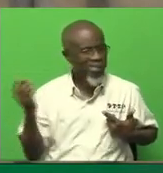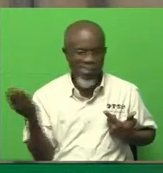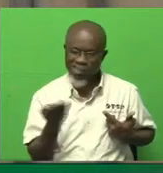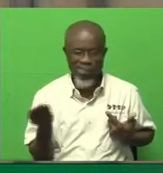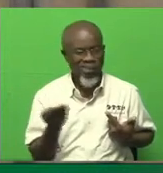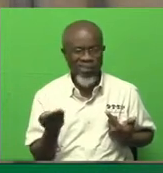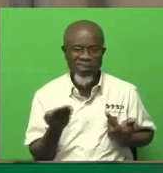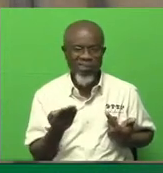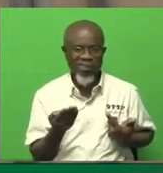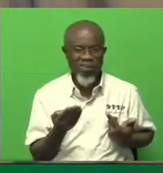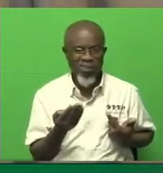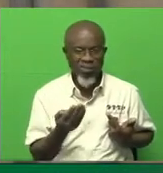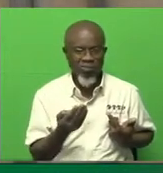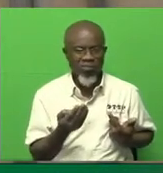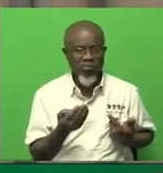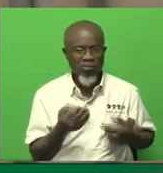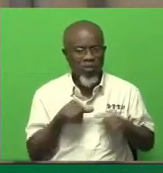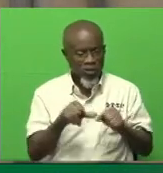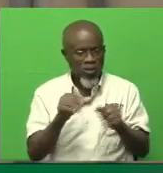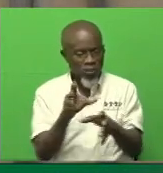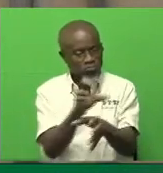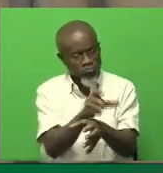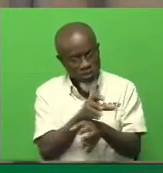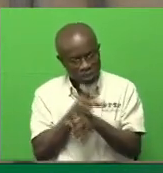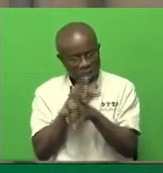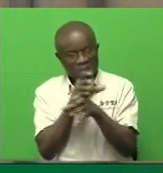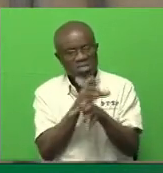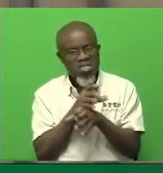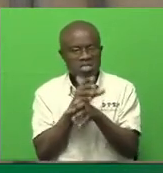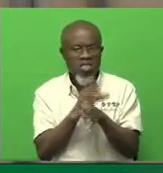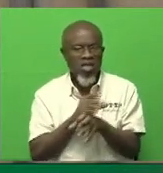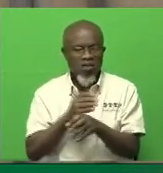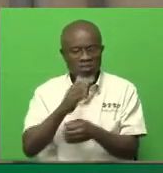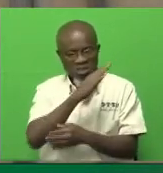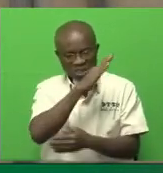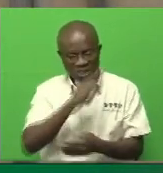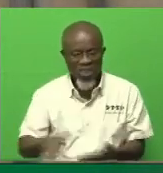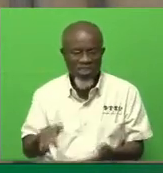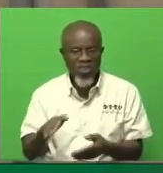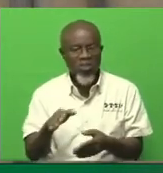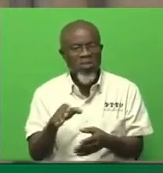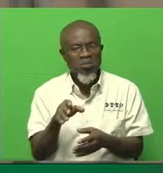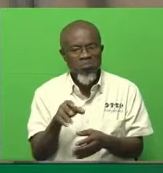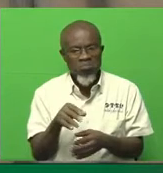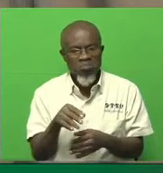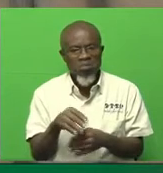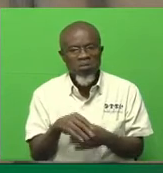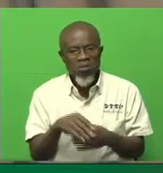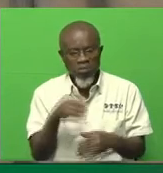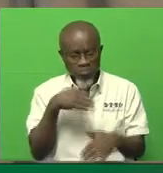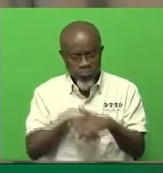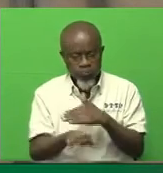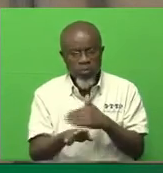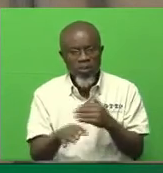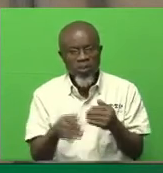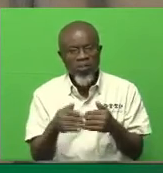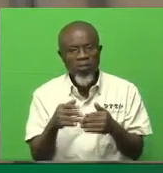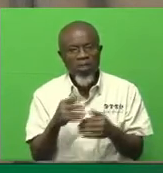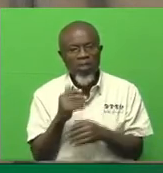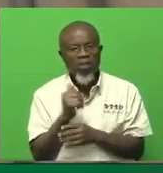slashed neonatal maternity rates by two-thirds but things bad